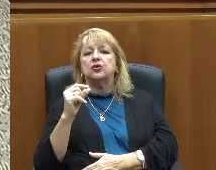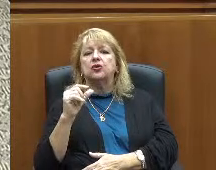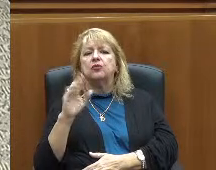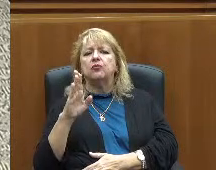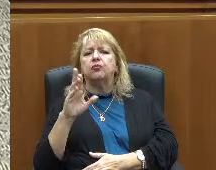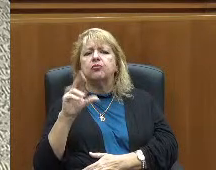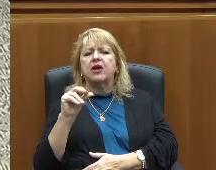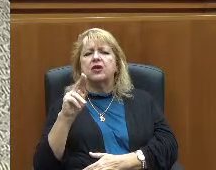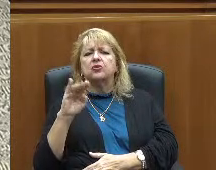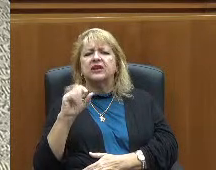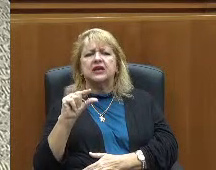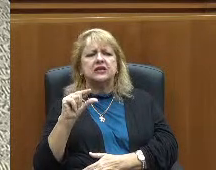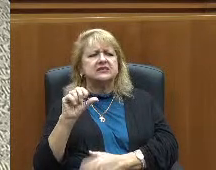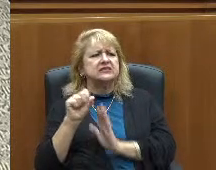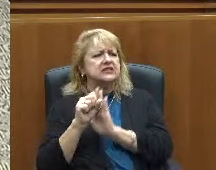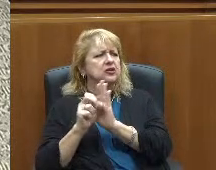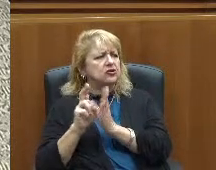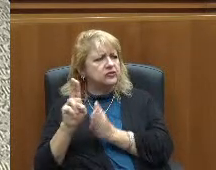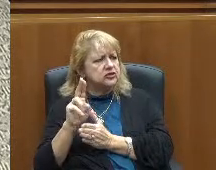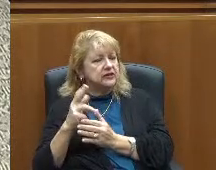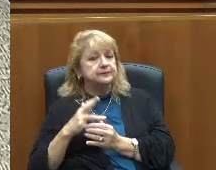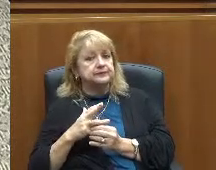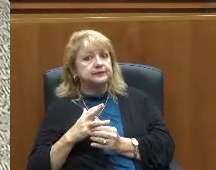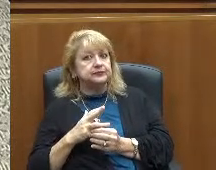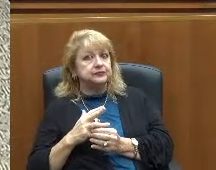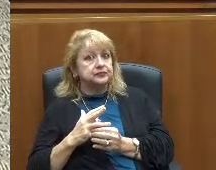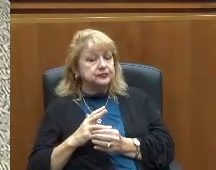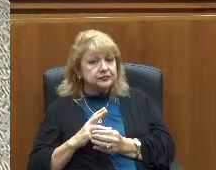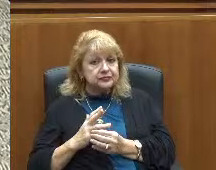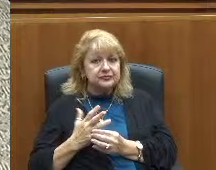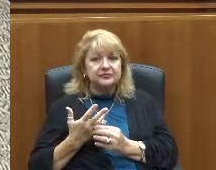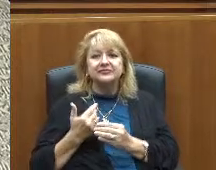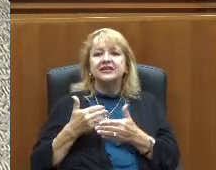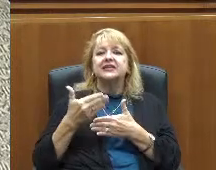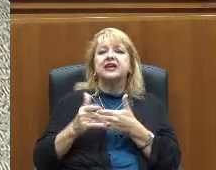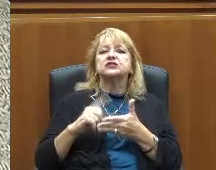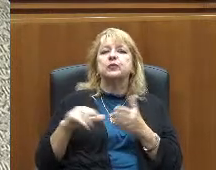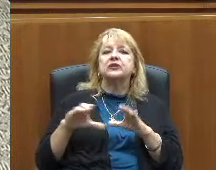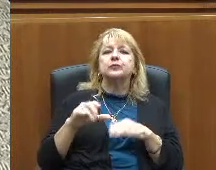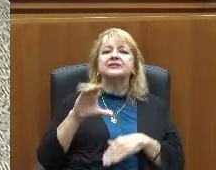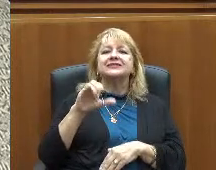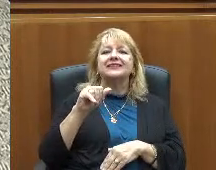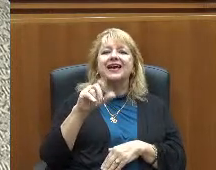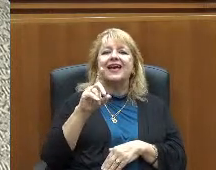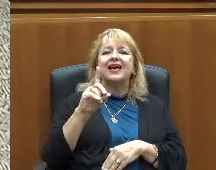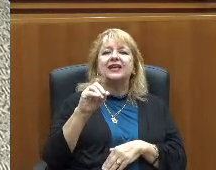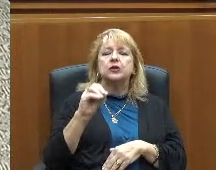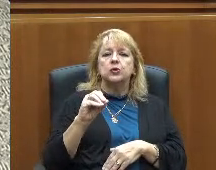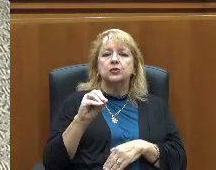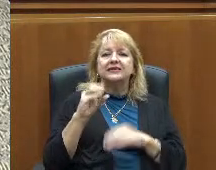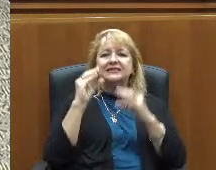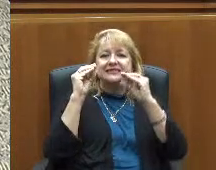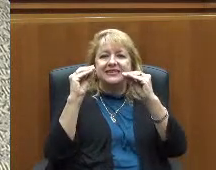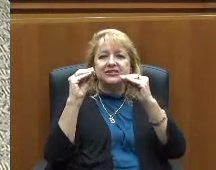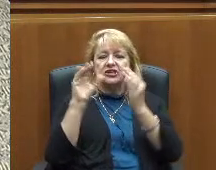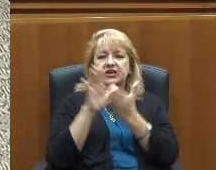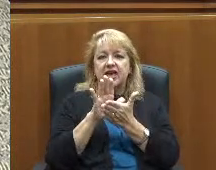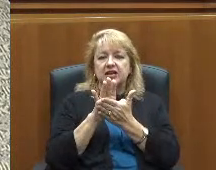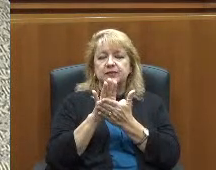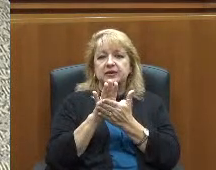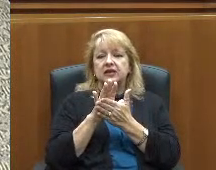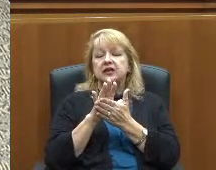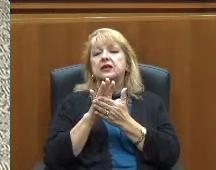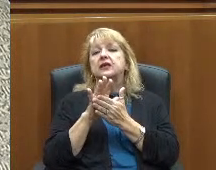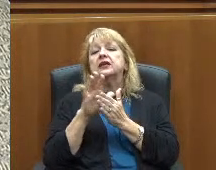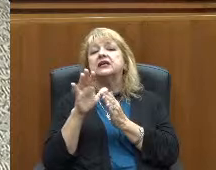University. The next thing we implemented was a Caddo Teaching Academy. It's district-run